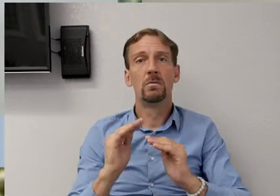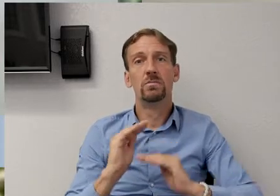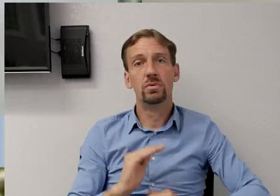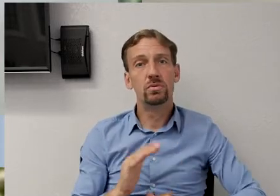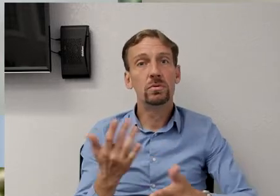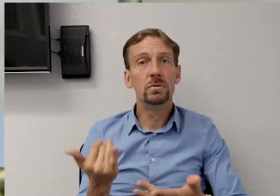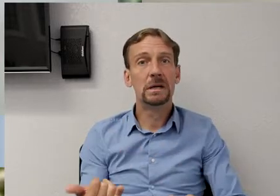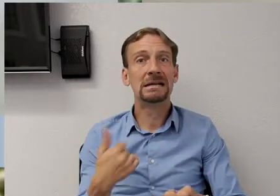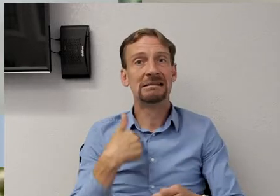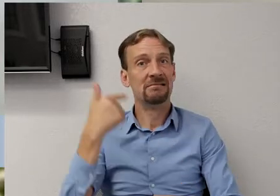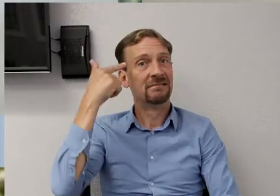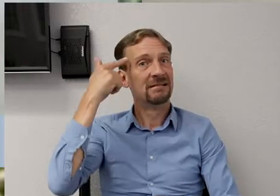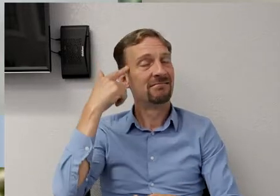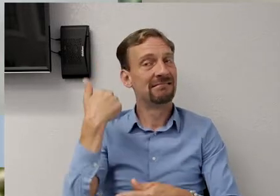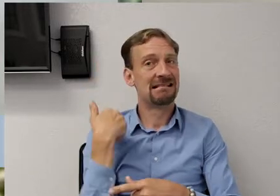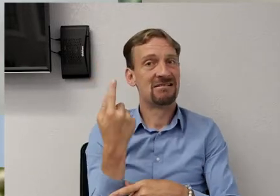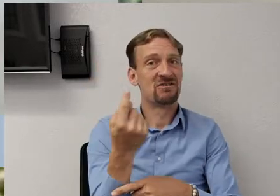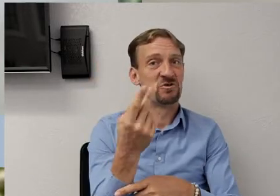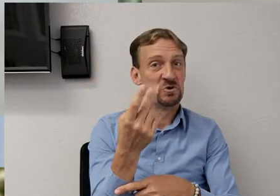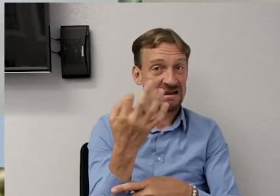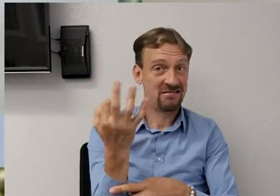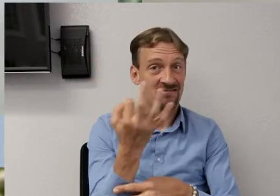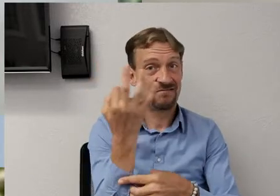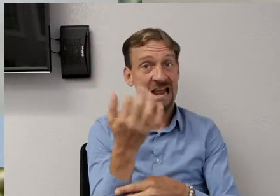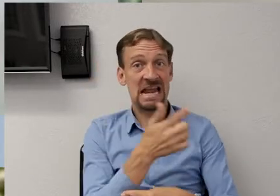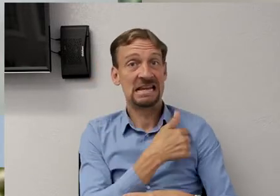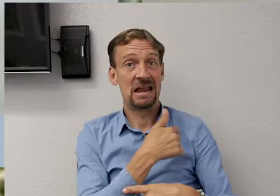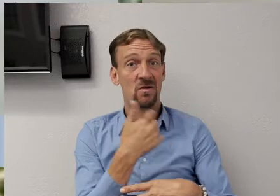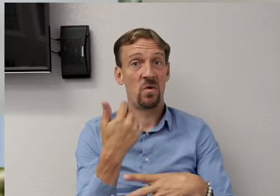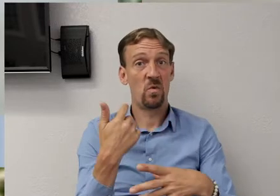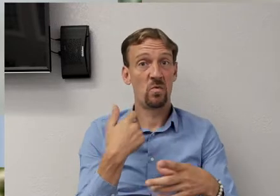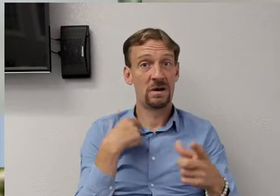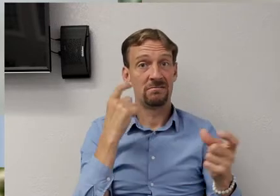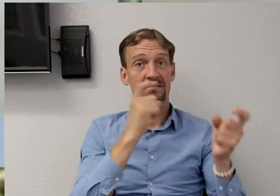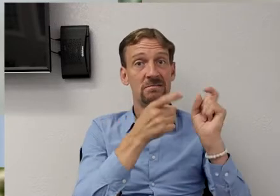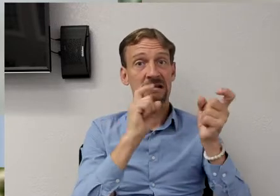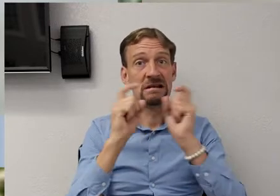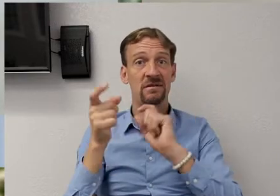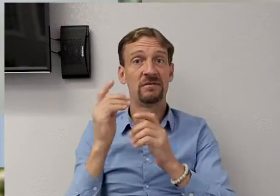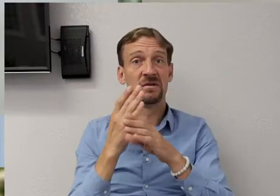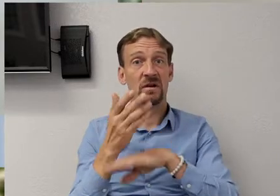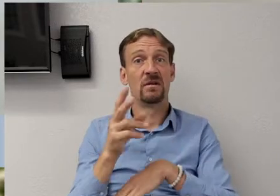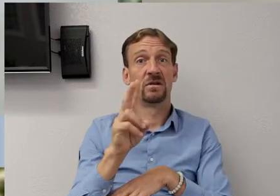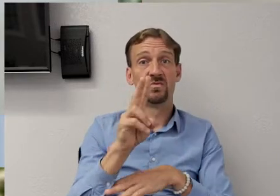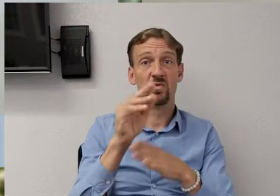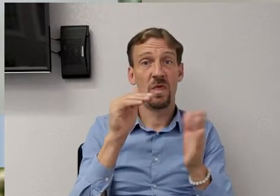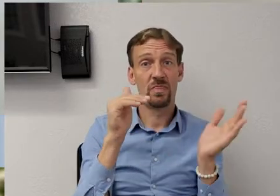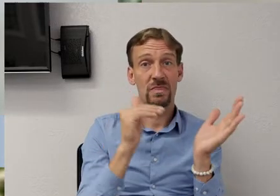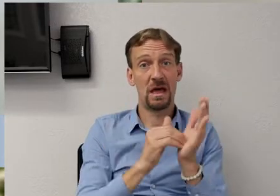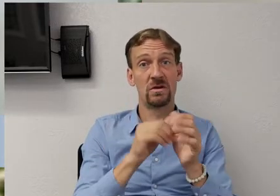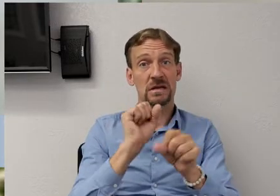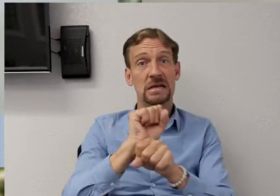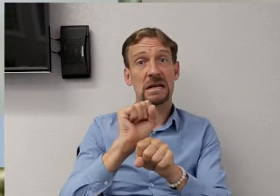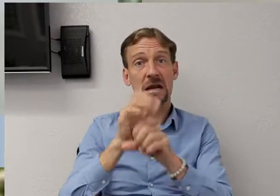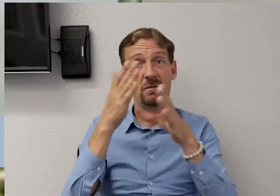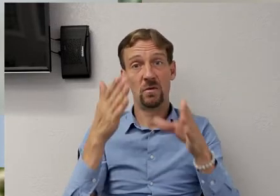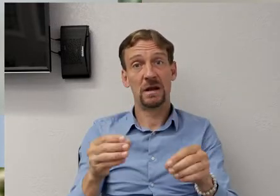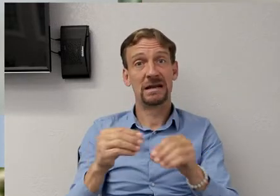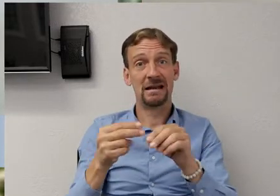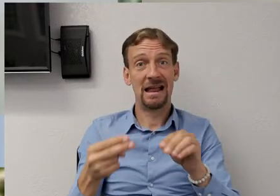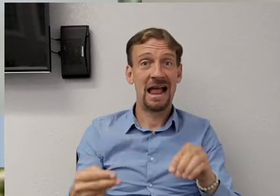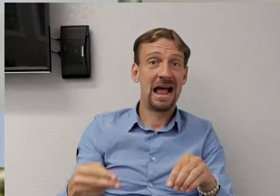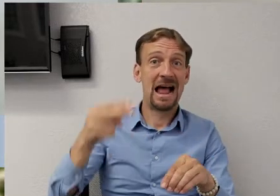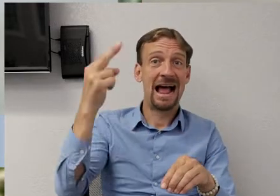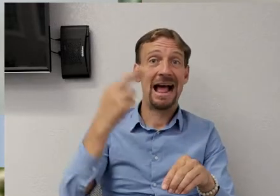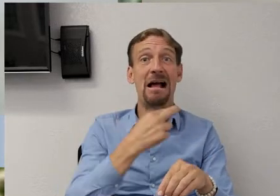implemented, I think it was maybe last Thursday or Friday, where we are giving over 2,000 employees, those that work in the higher risk areas,